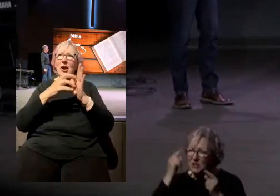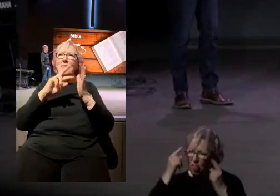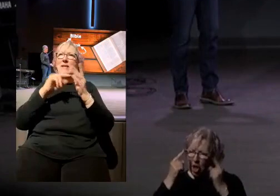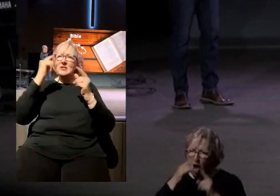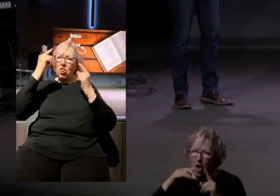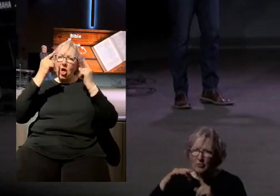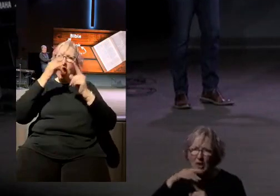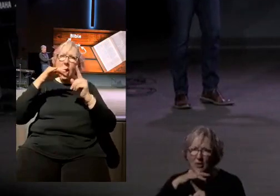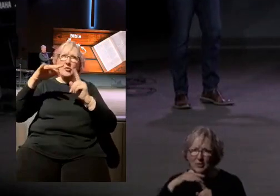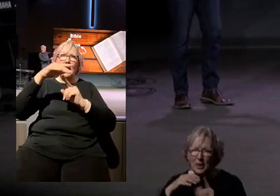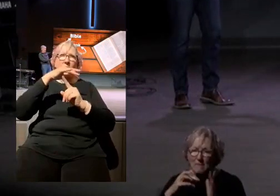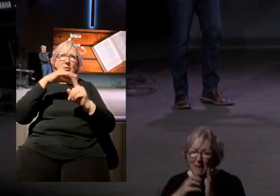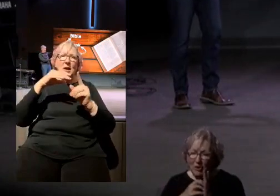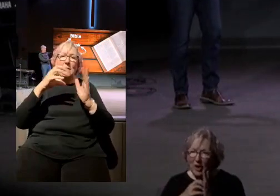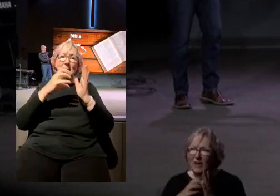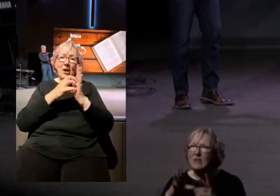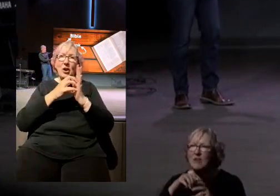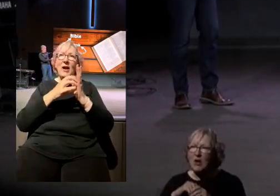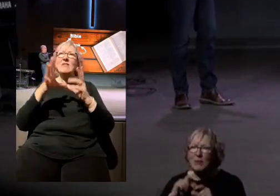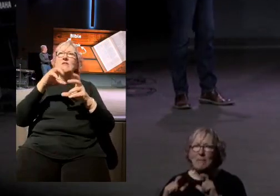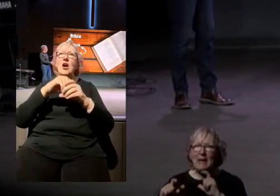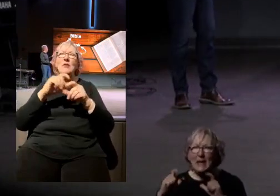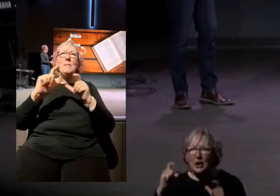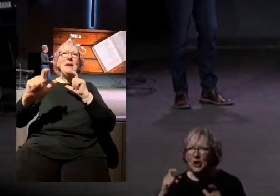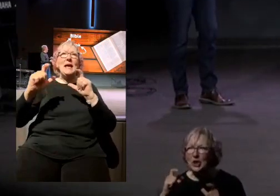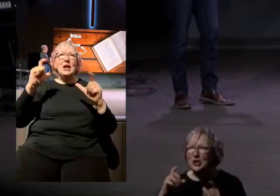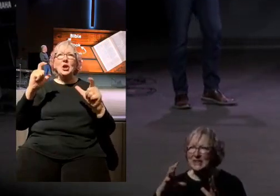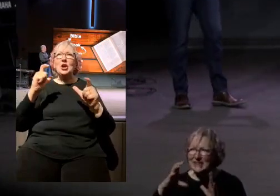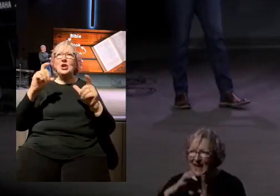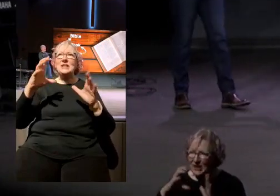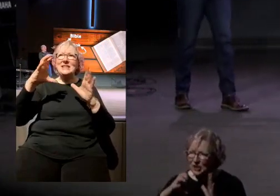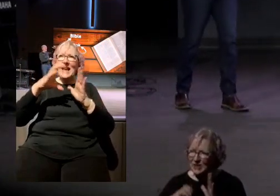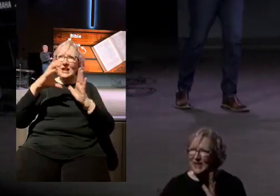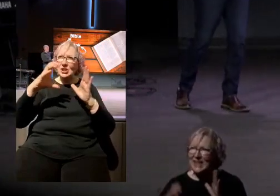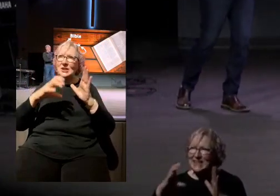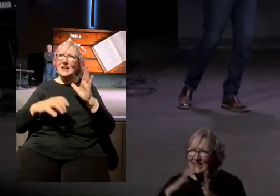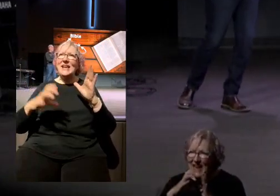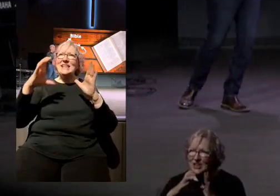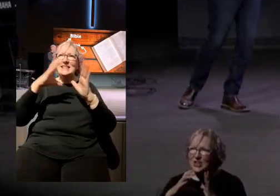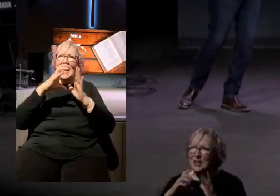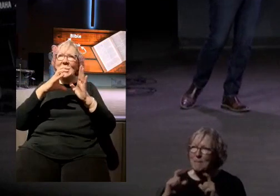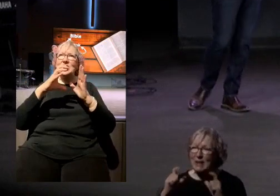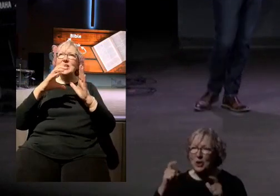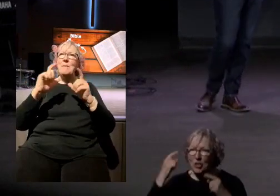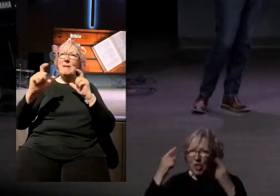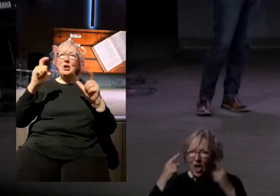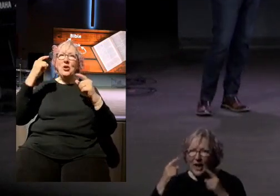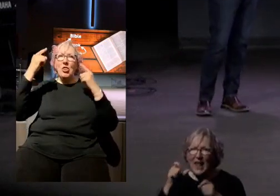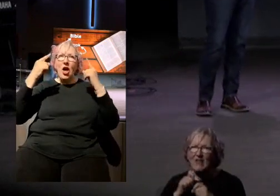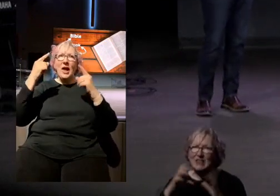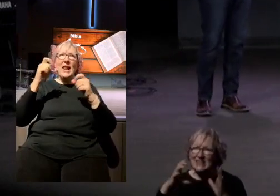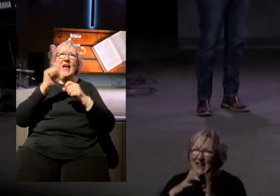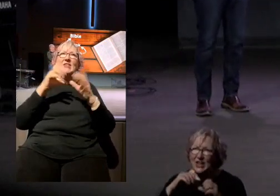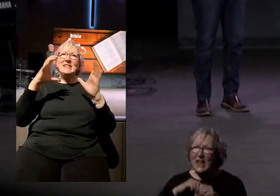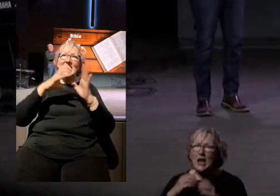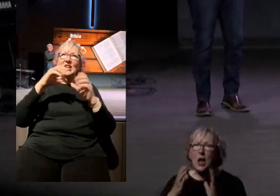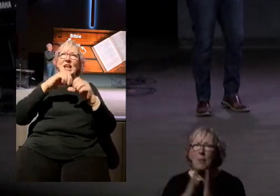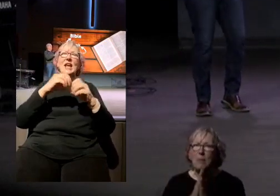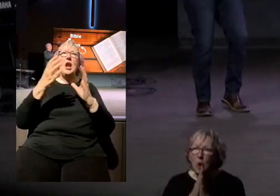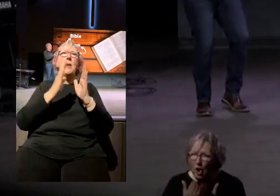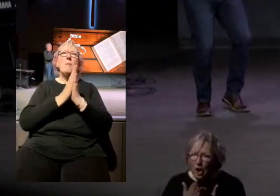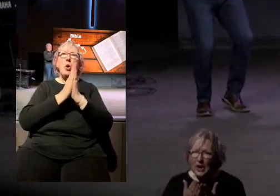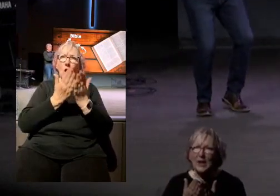is part of a larger section, which is a bigger thought. Every section is in a book of the Bible or one of those works, which has an